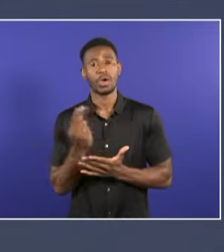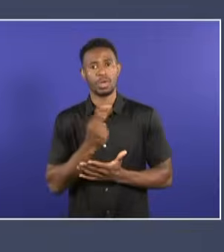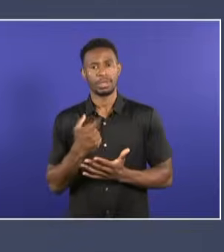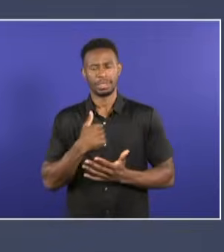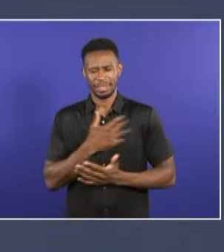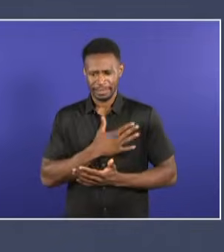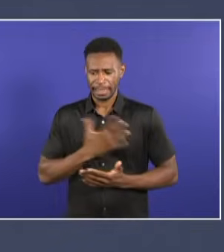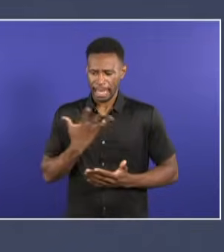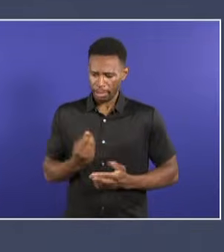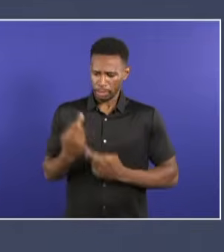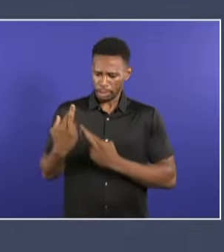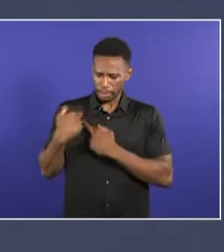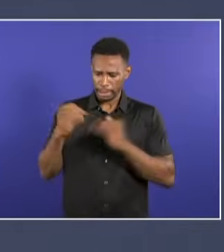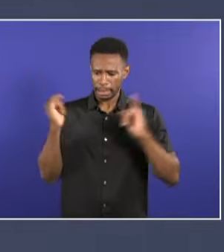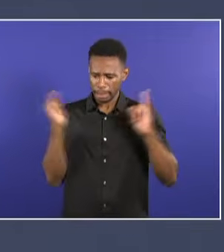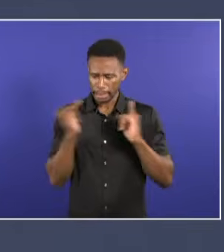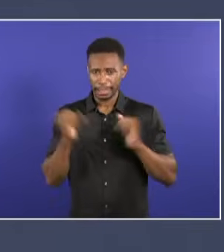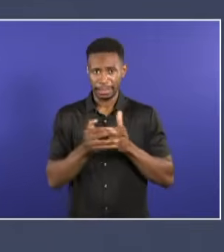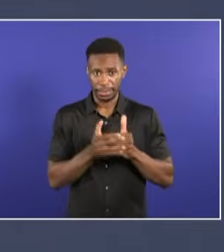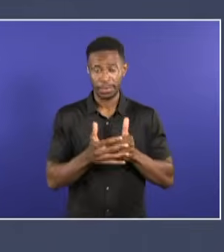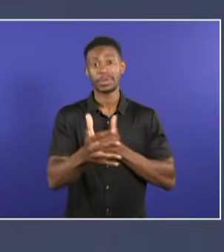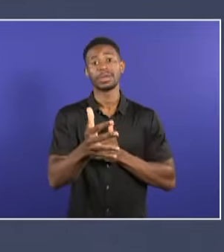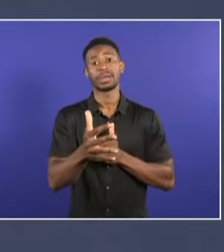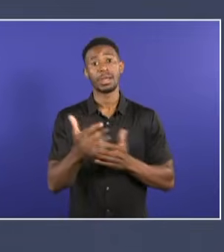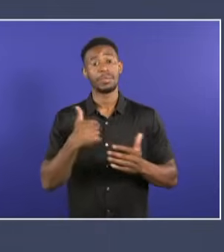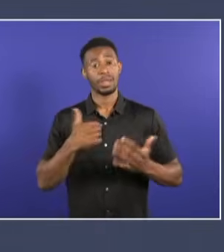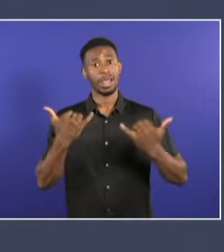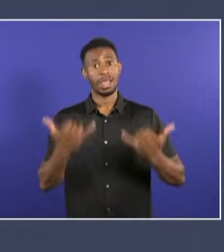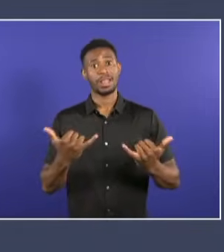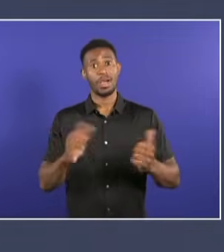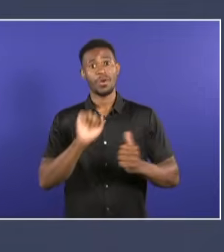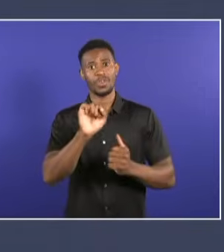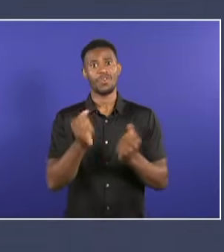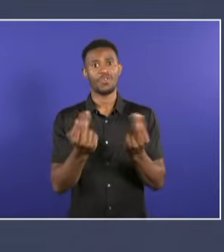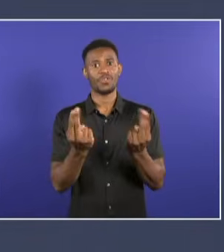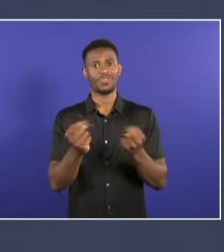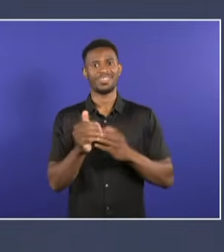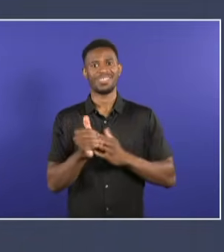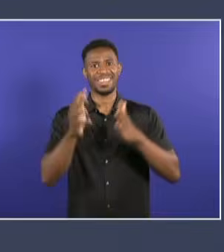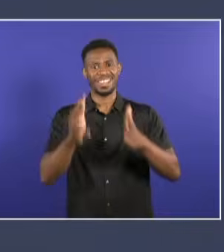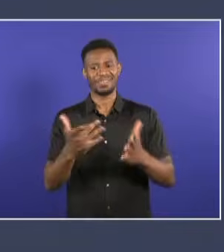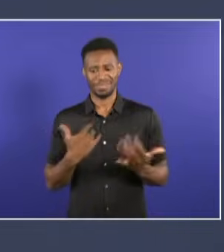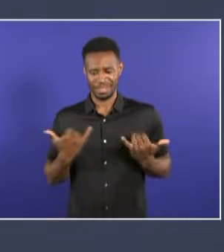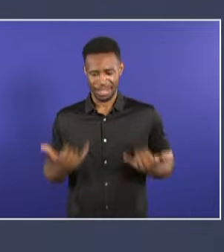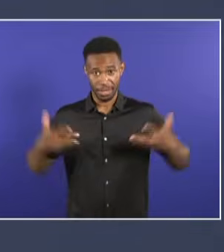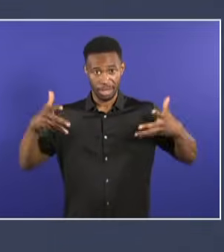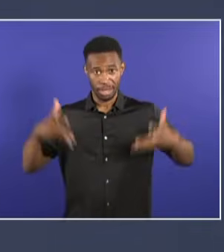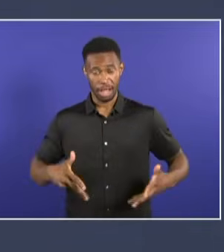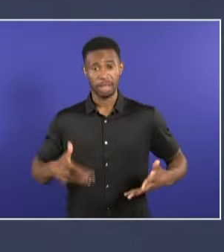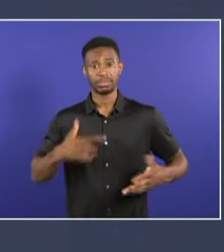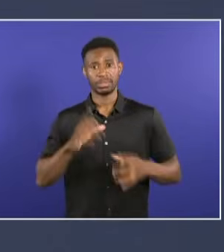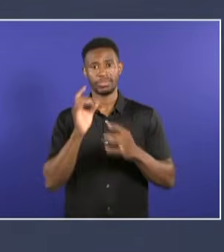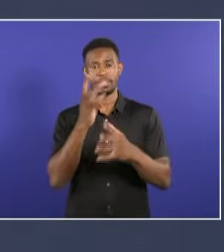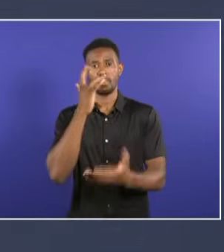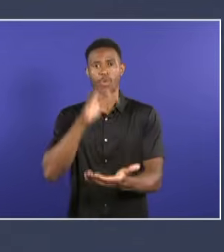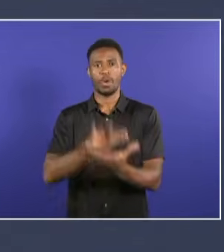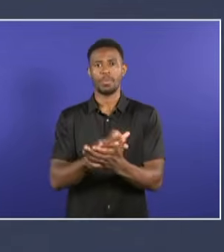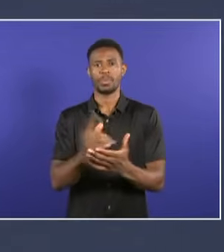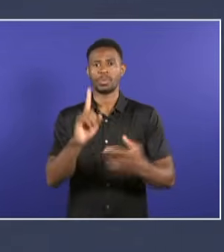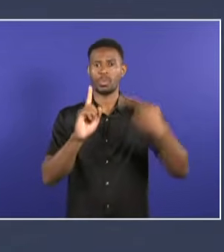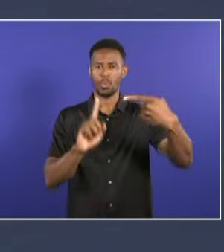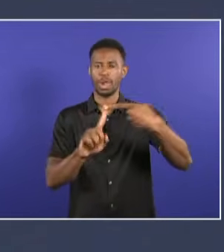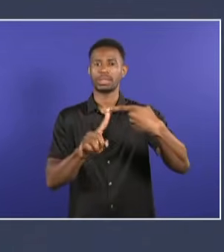duty. I stand before you as your newly elected leader with one promise. However long I